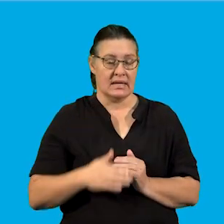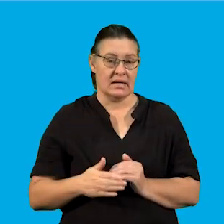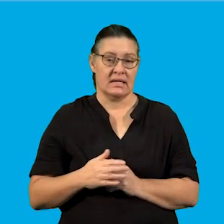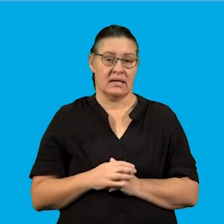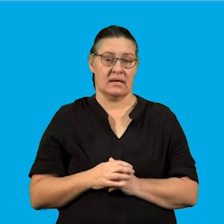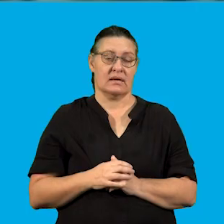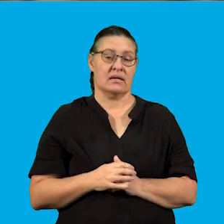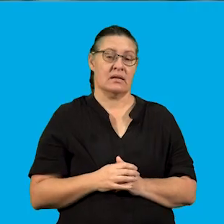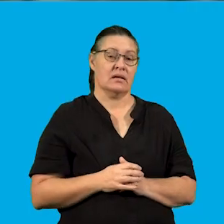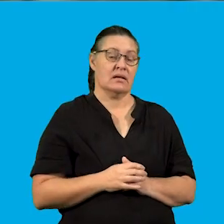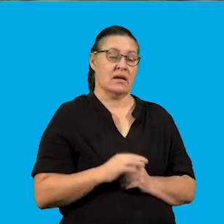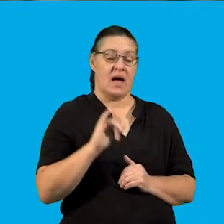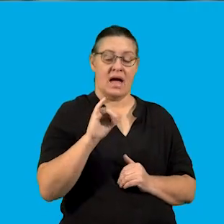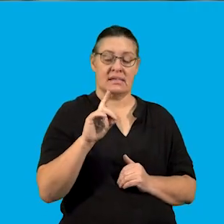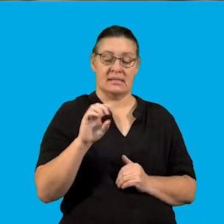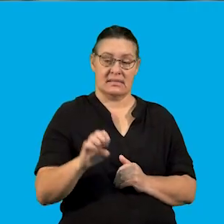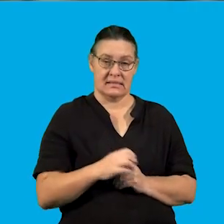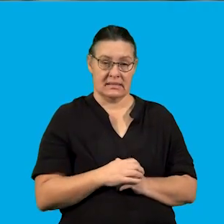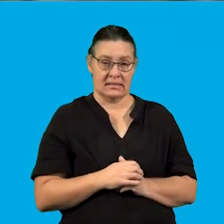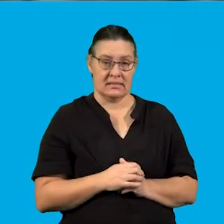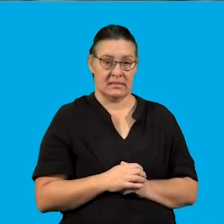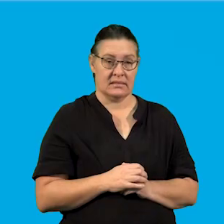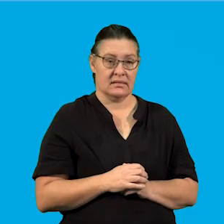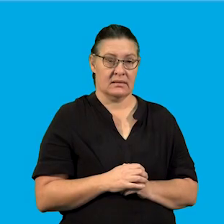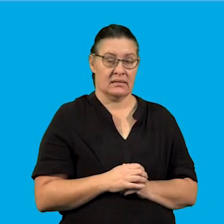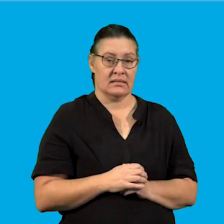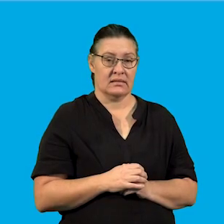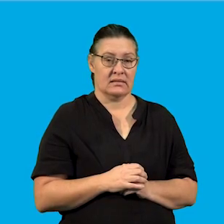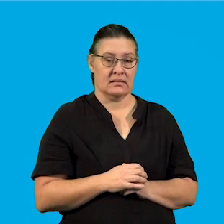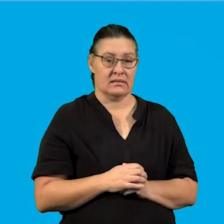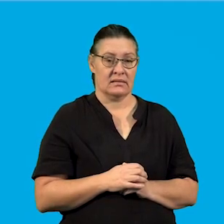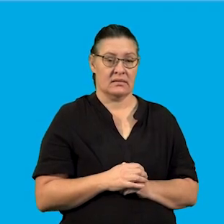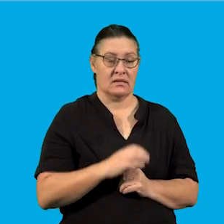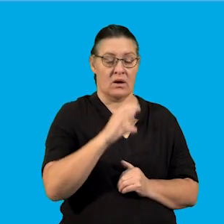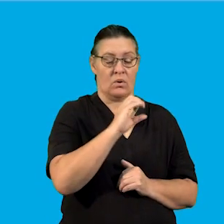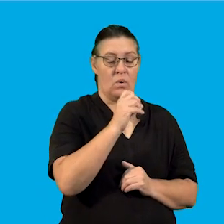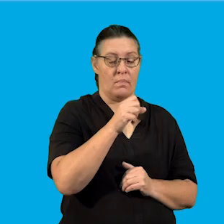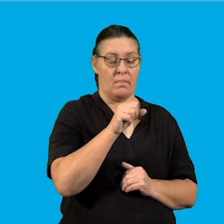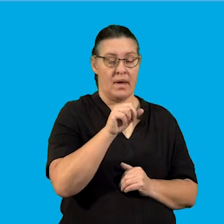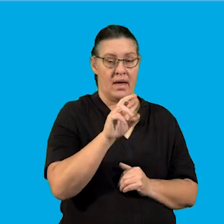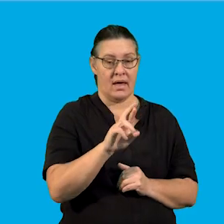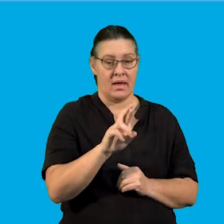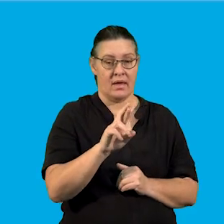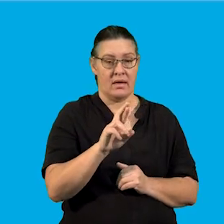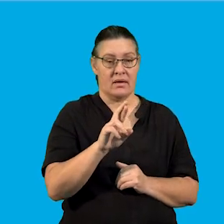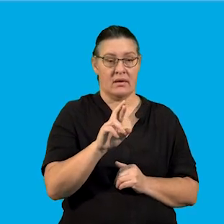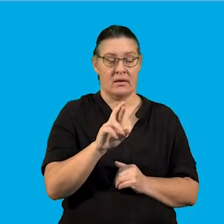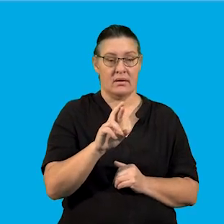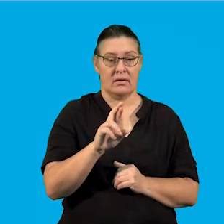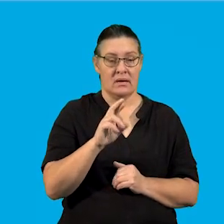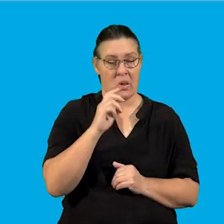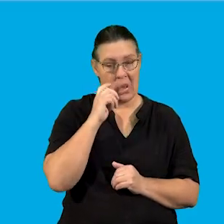change the ending to IDE. So therefore, this is going to be copper.